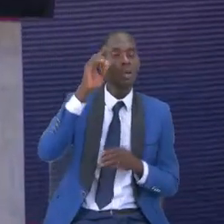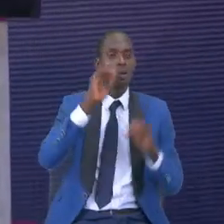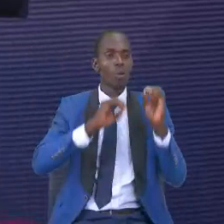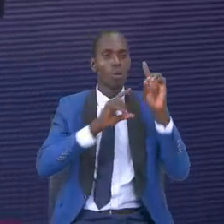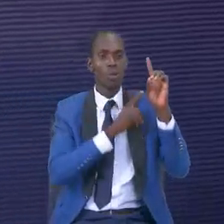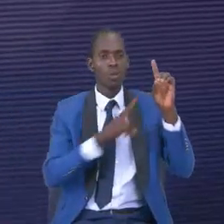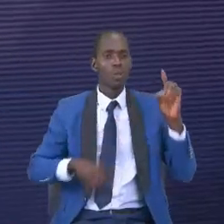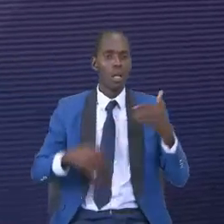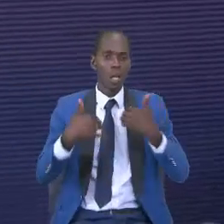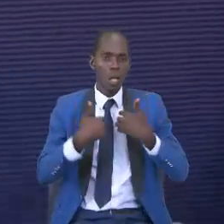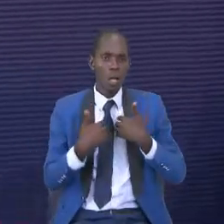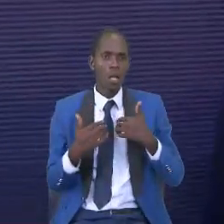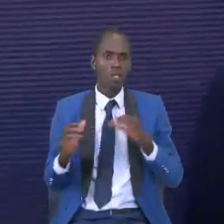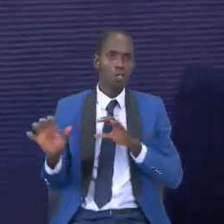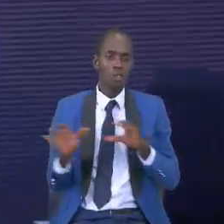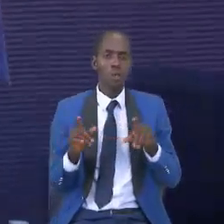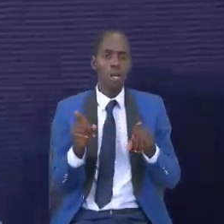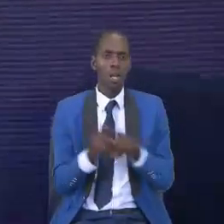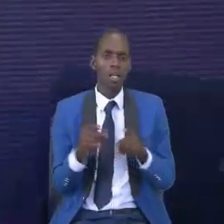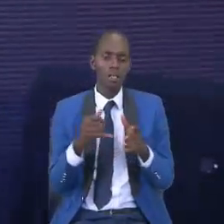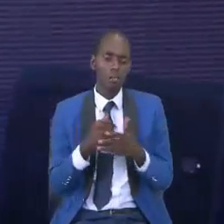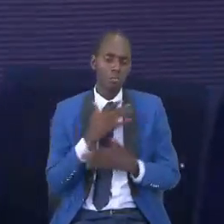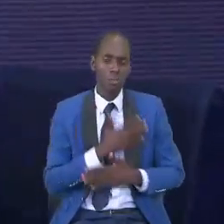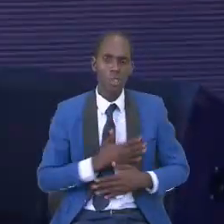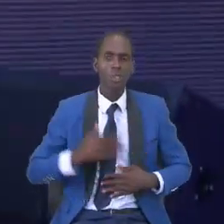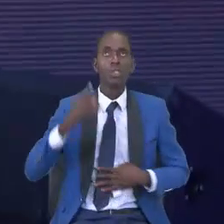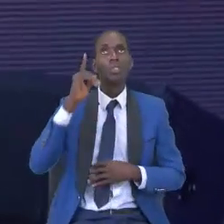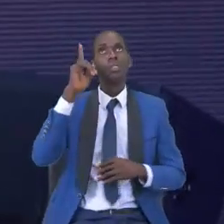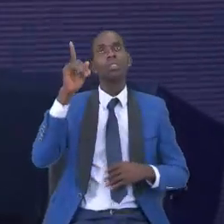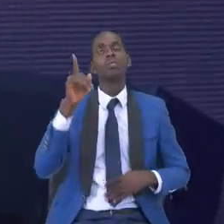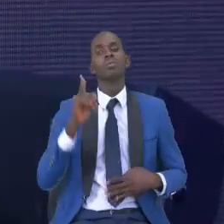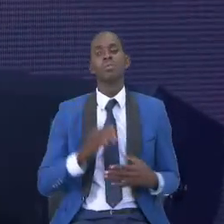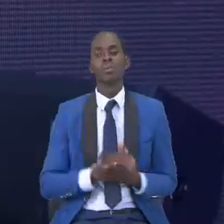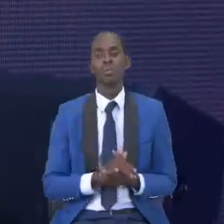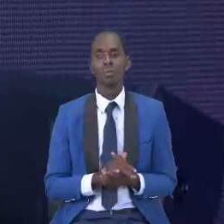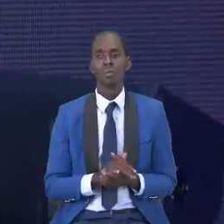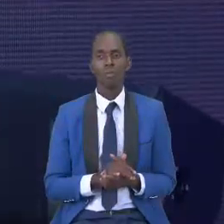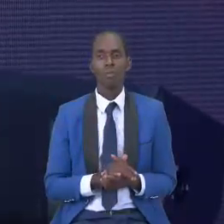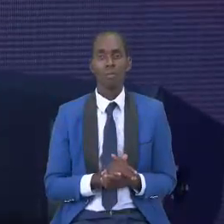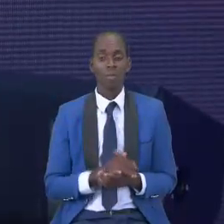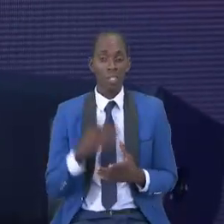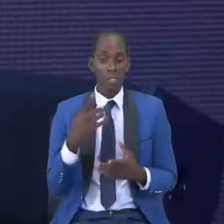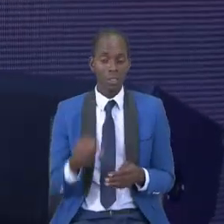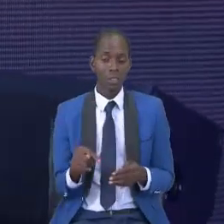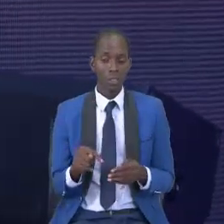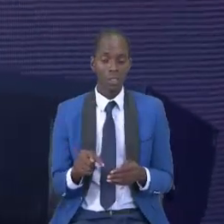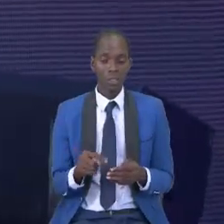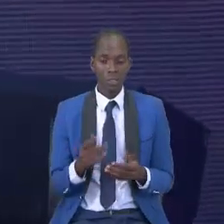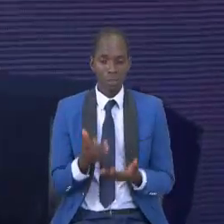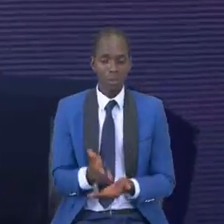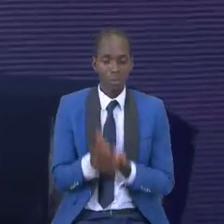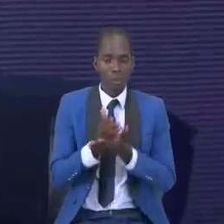as it pleased thee. Those sailors understood the sovereignty of God,